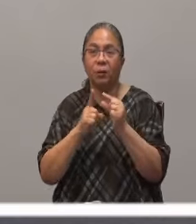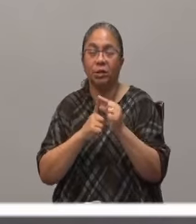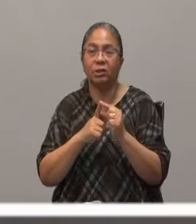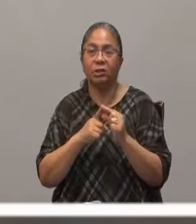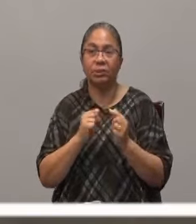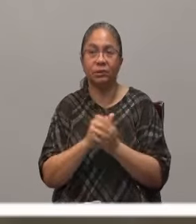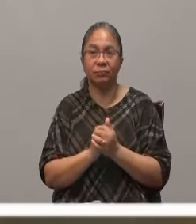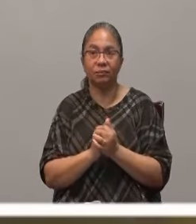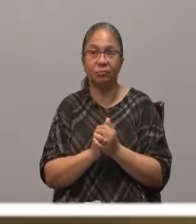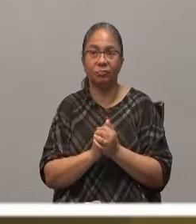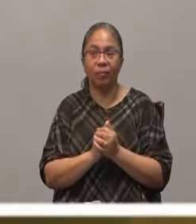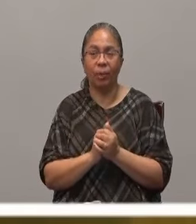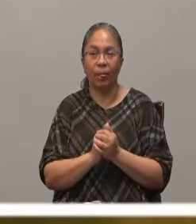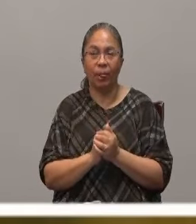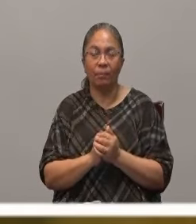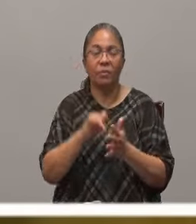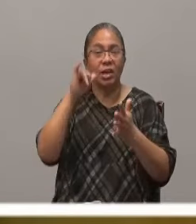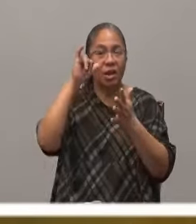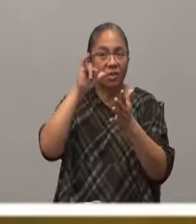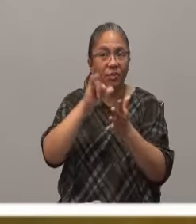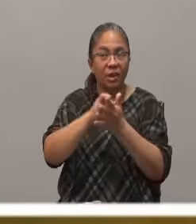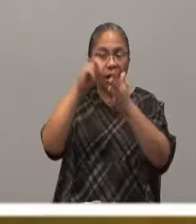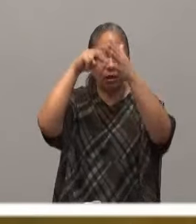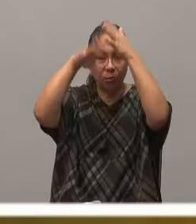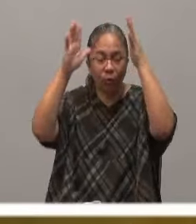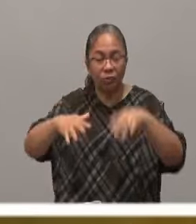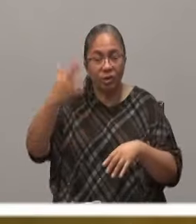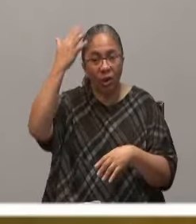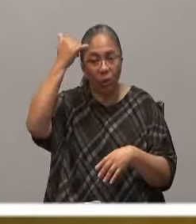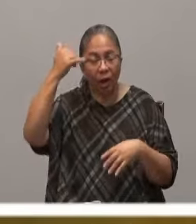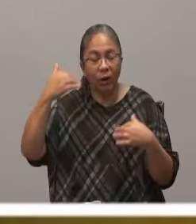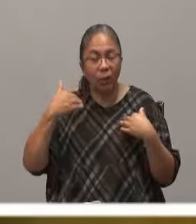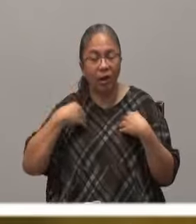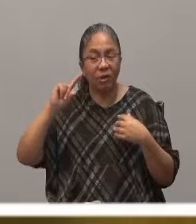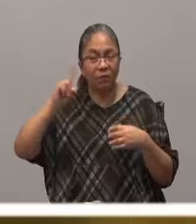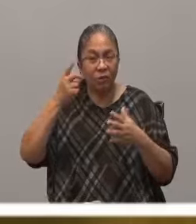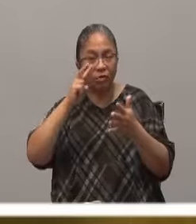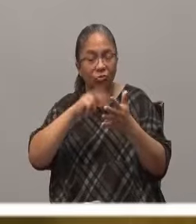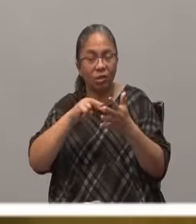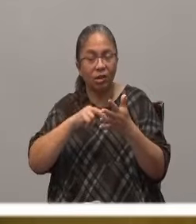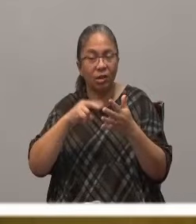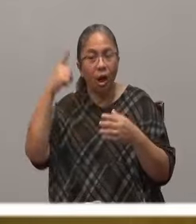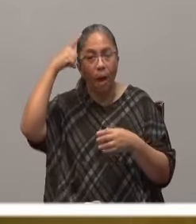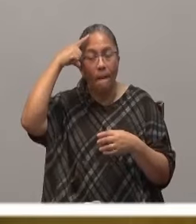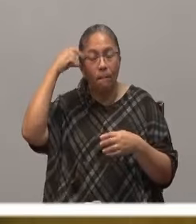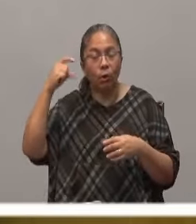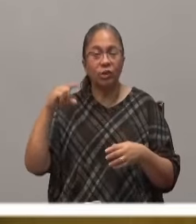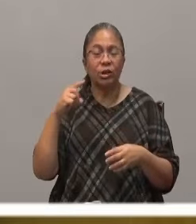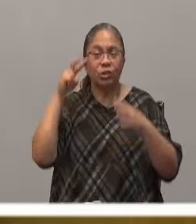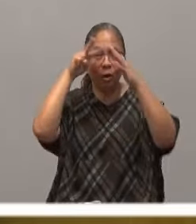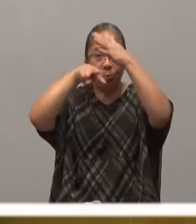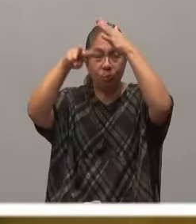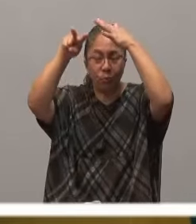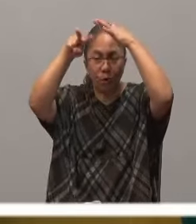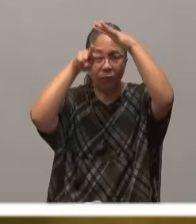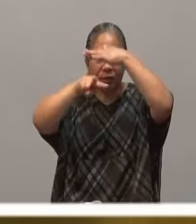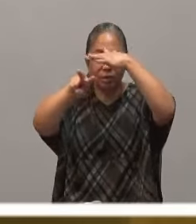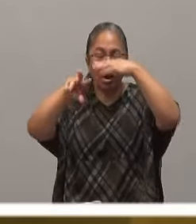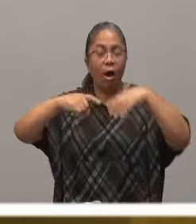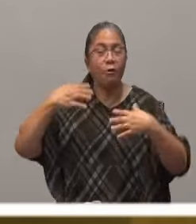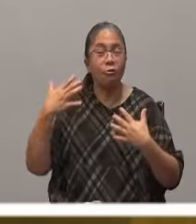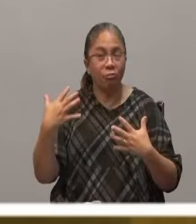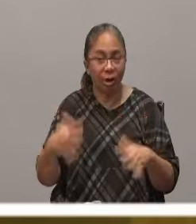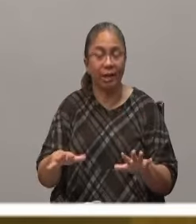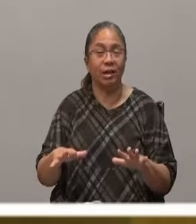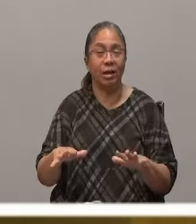And it is that prophecy why we have the first reading, because Moses already prophesied that